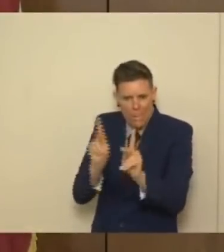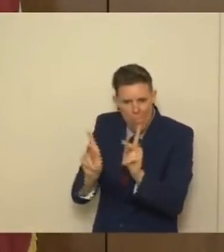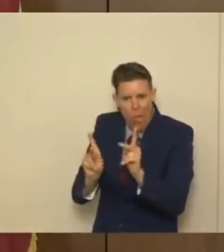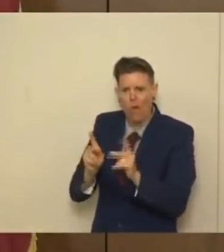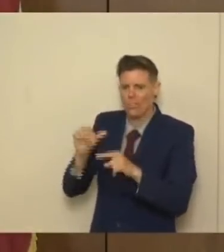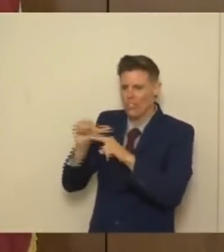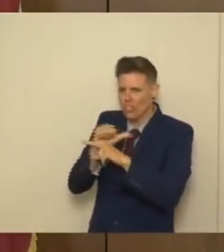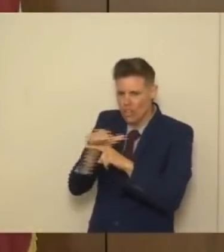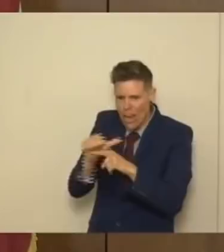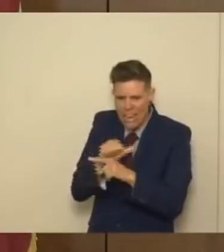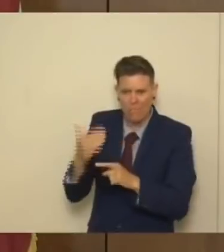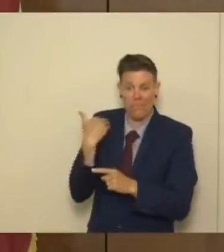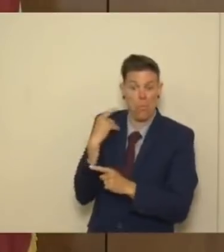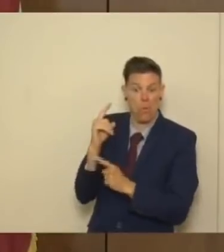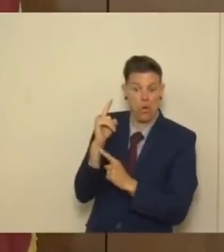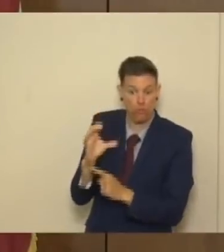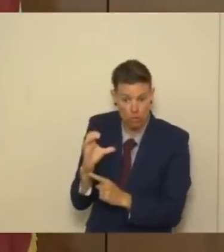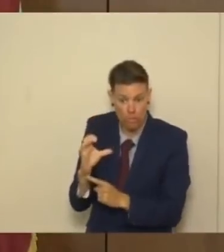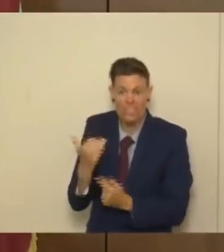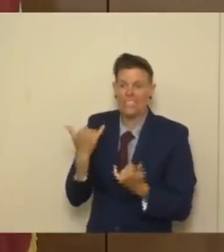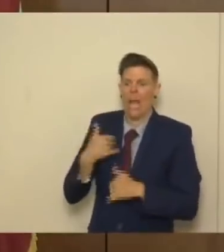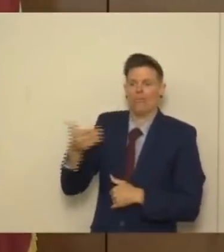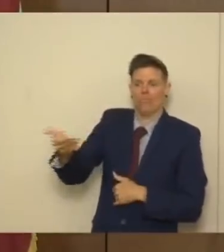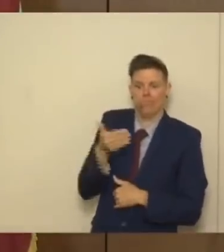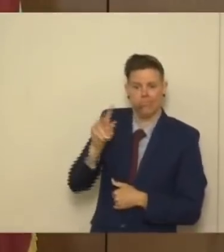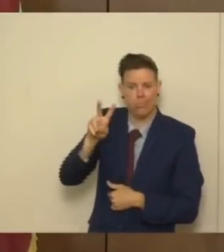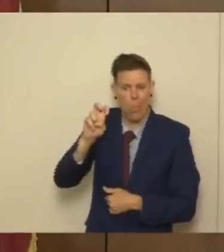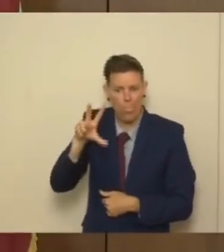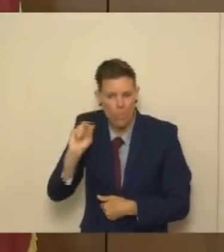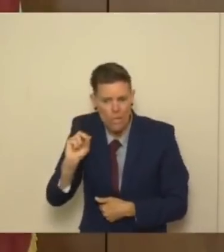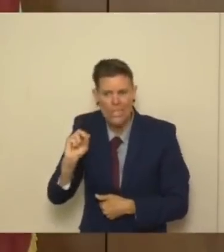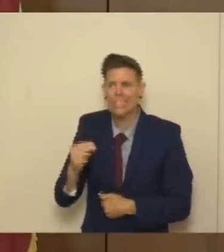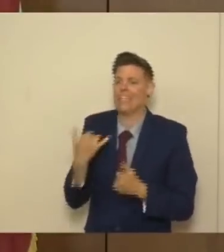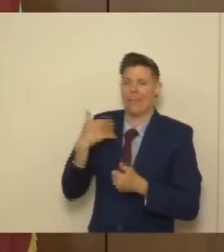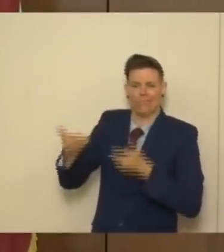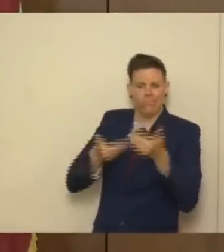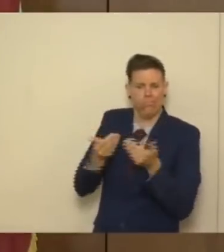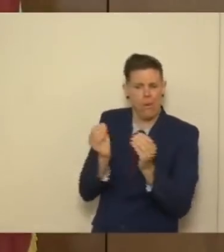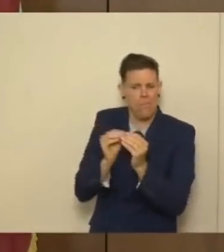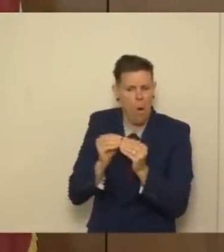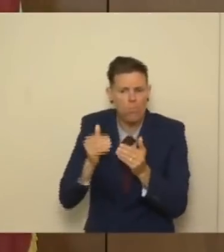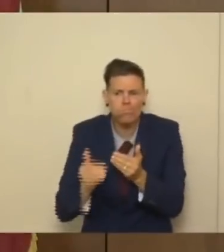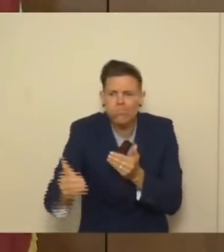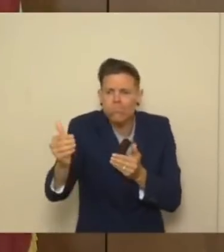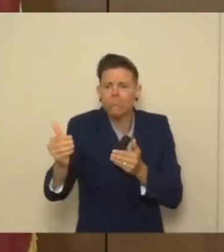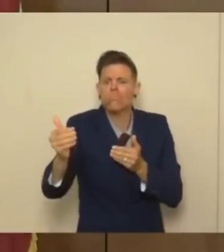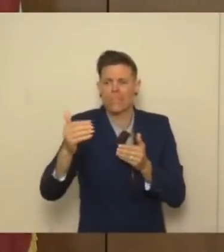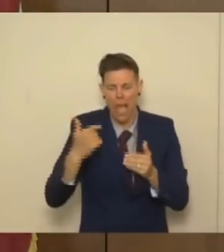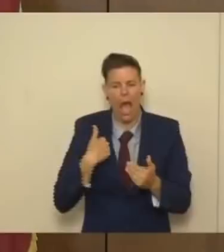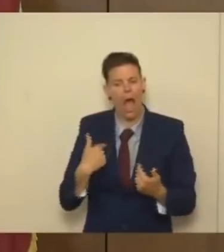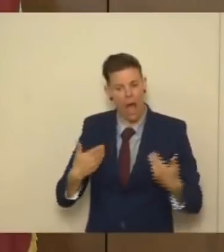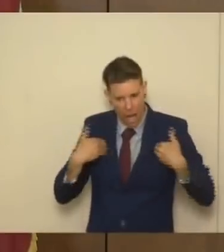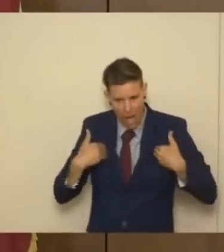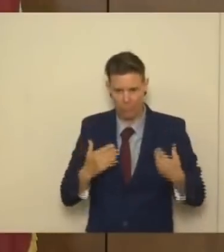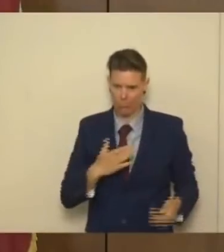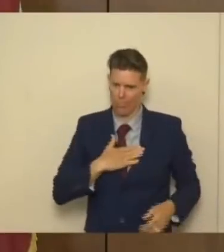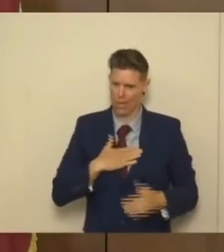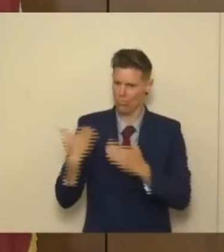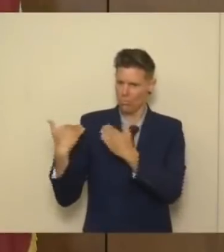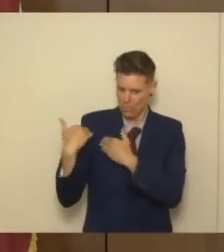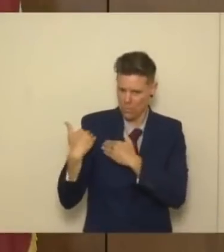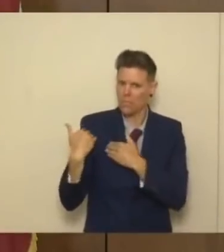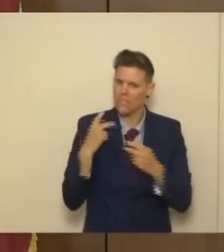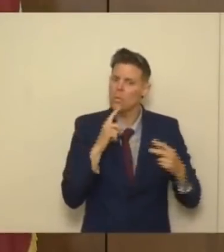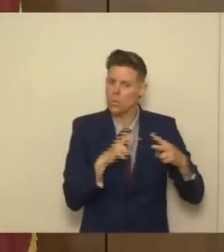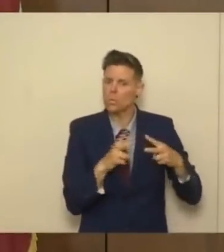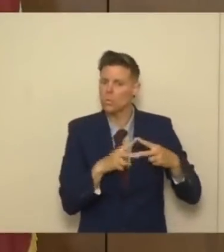more. I'm responsible. Government, we're responsible for those two parts. I have a high degree of confidence